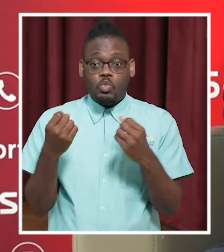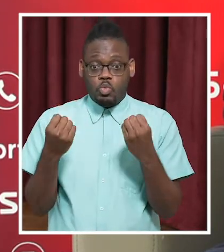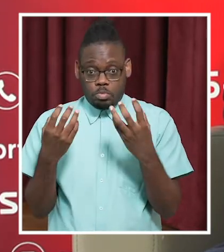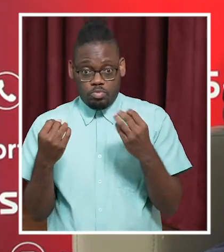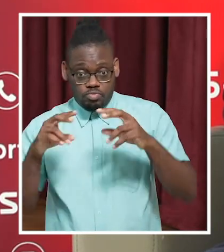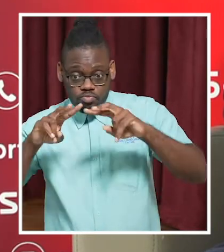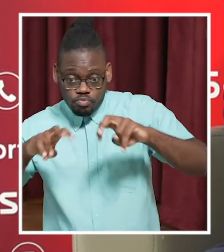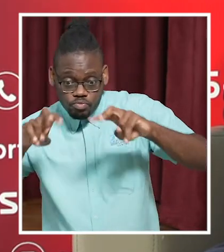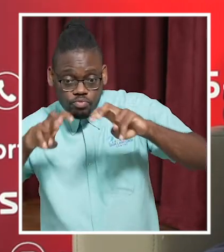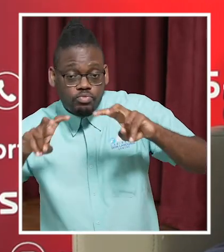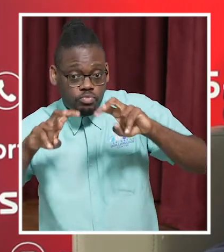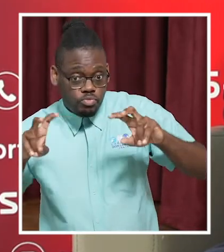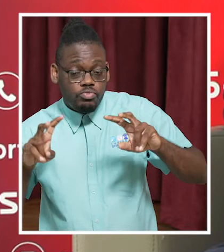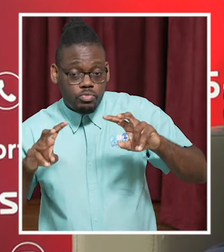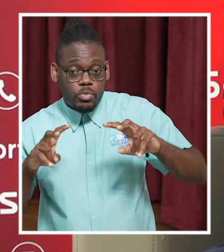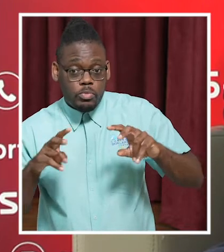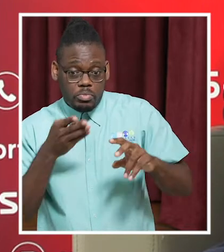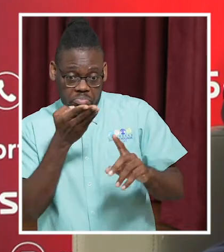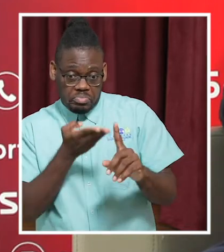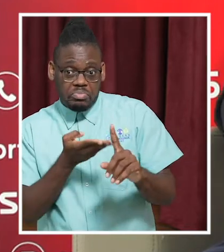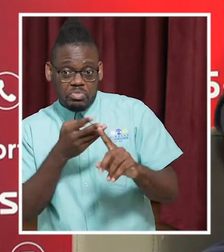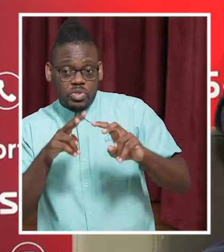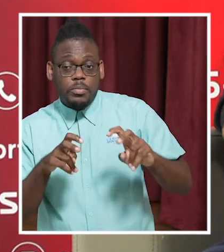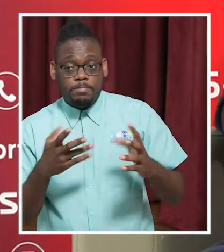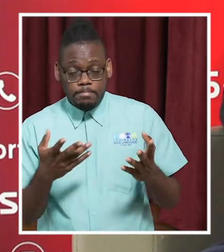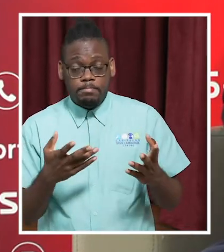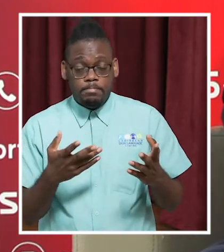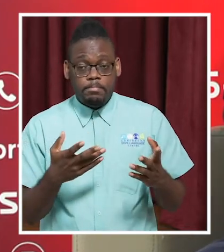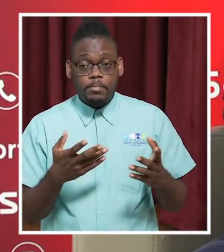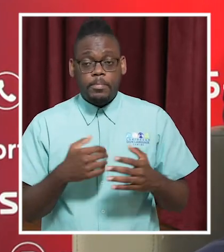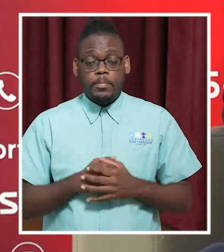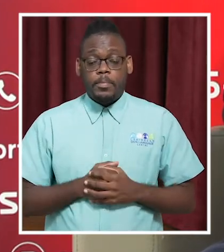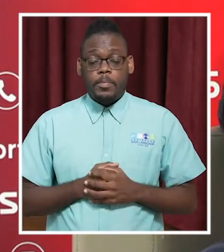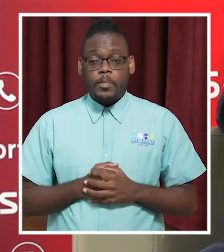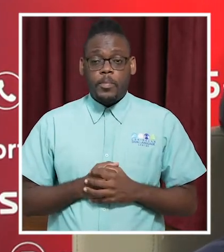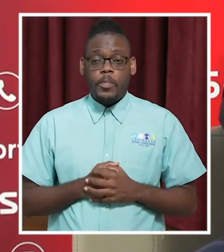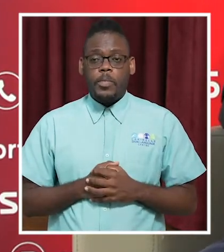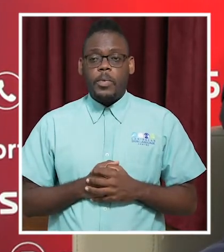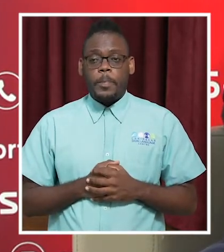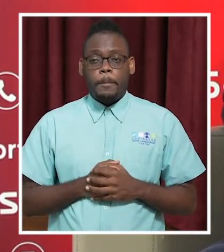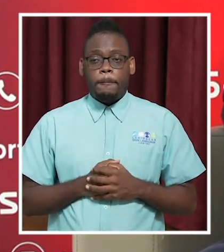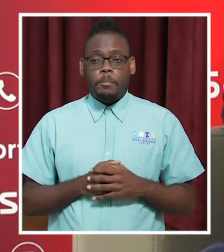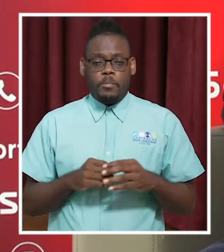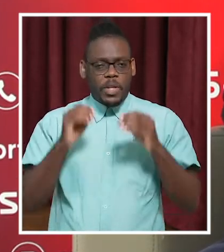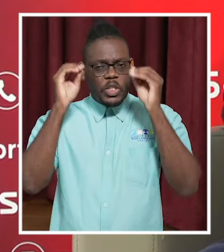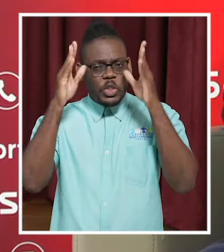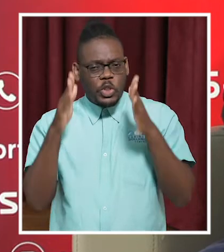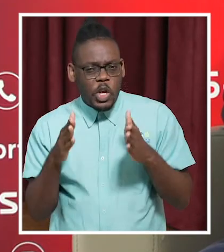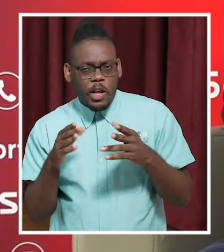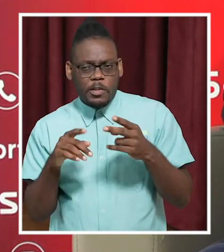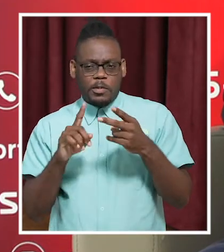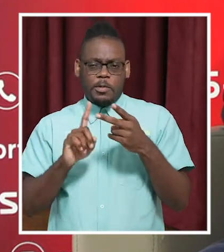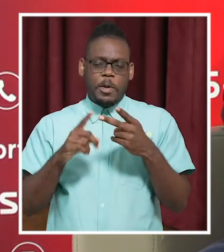is not as it should be for both teaching professionals as well as parents. So you